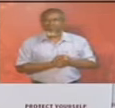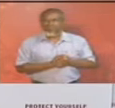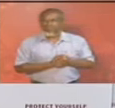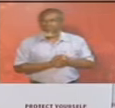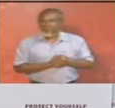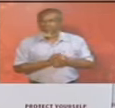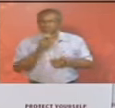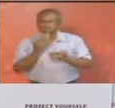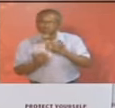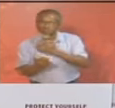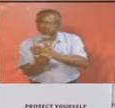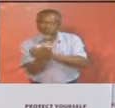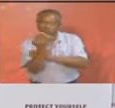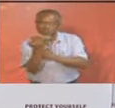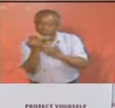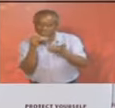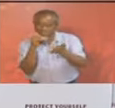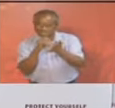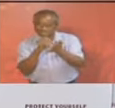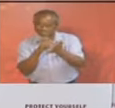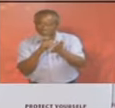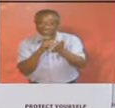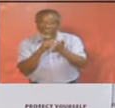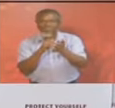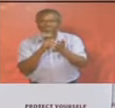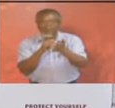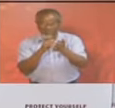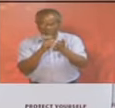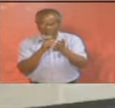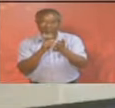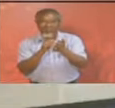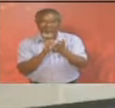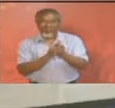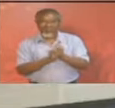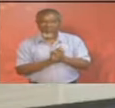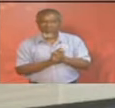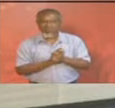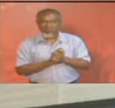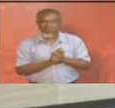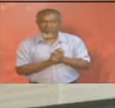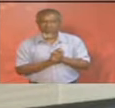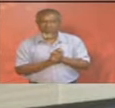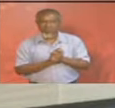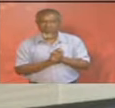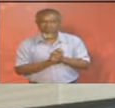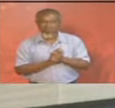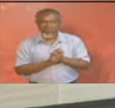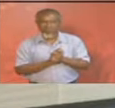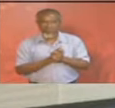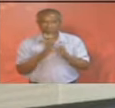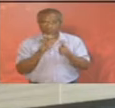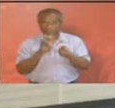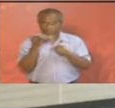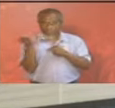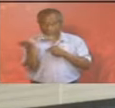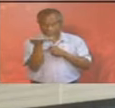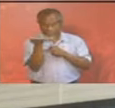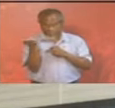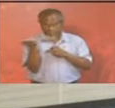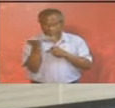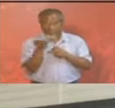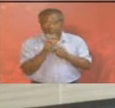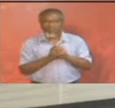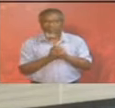Good morning to you again, Ms. Alcantara, and members of the panel. Stephen Cummings, 98.1 FM. My 2